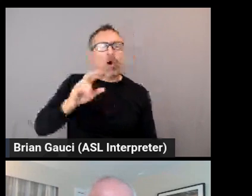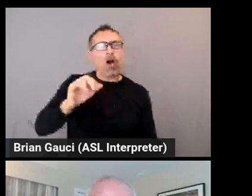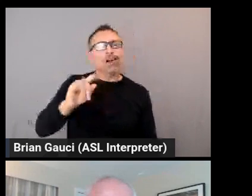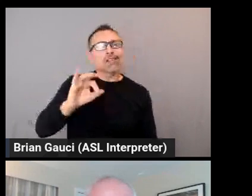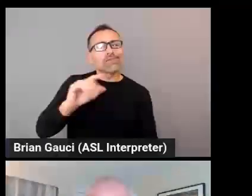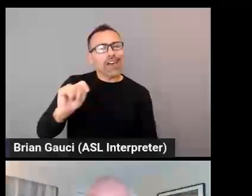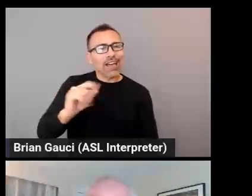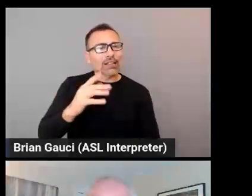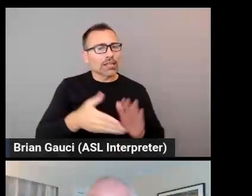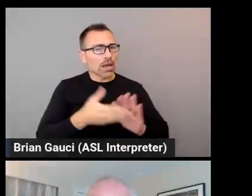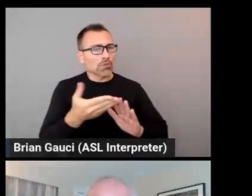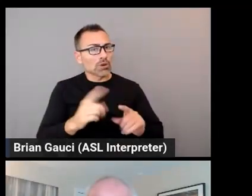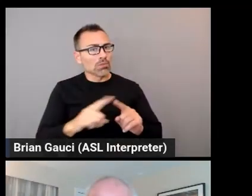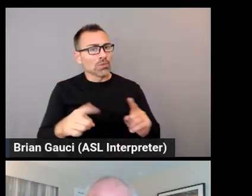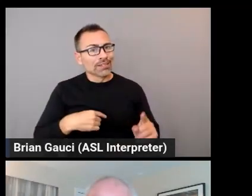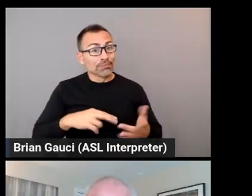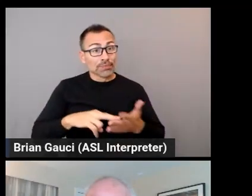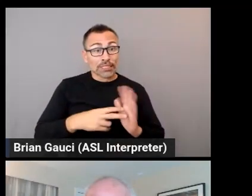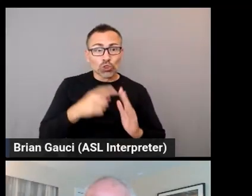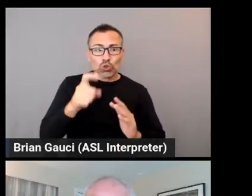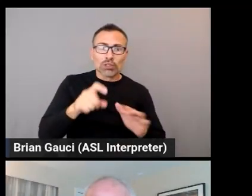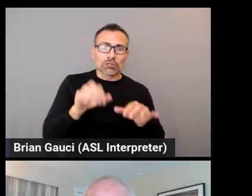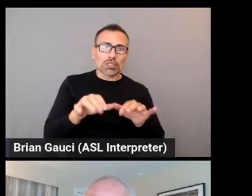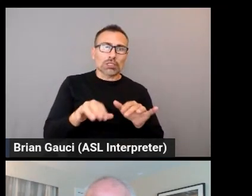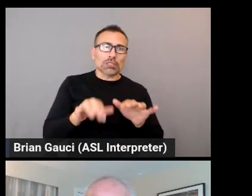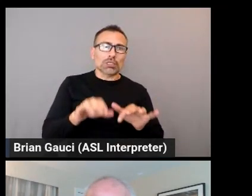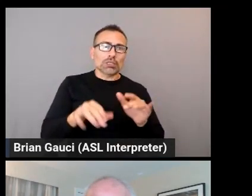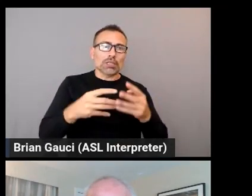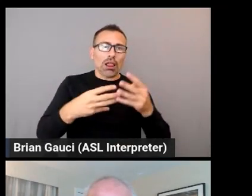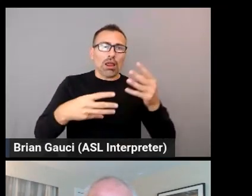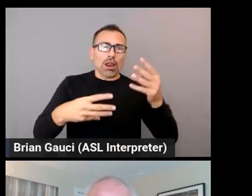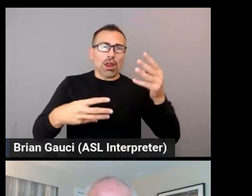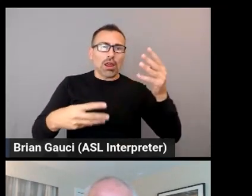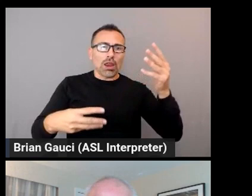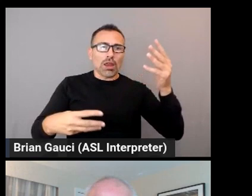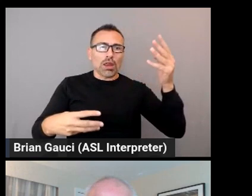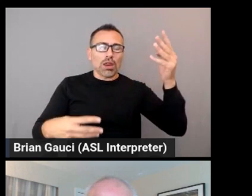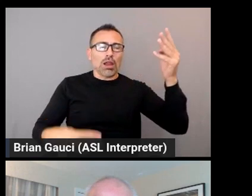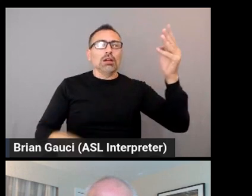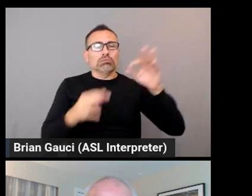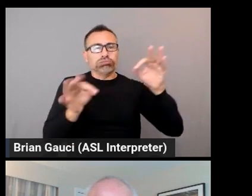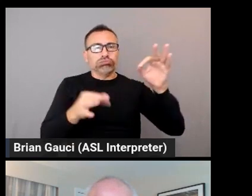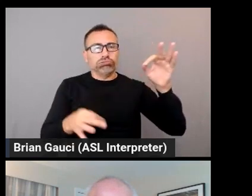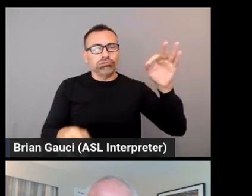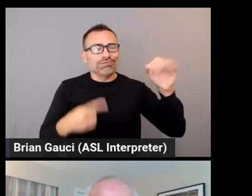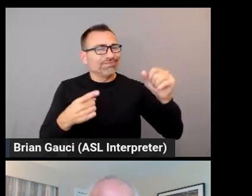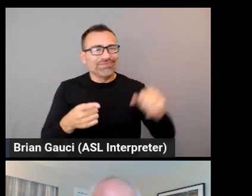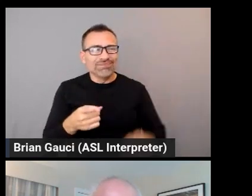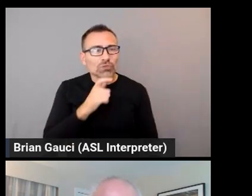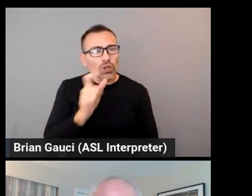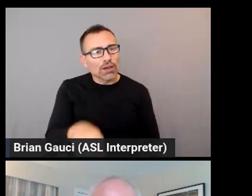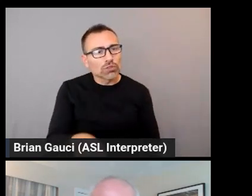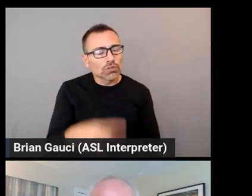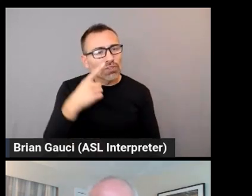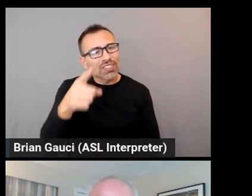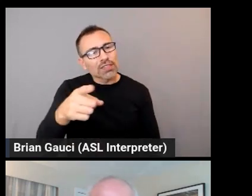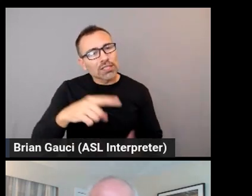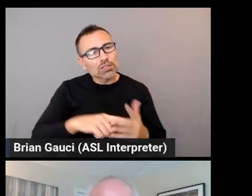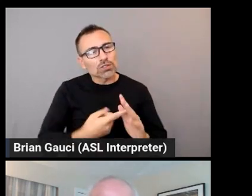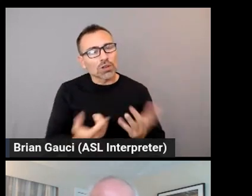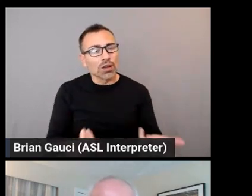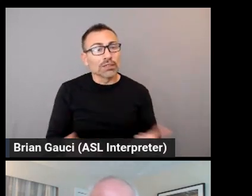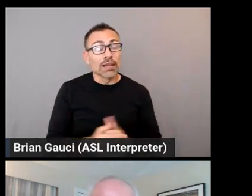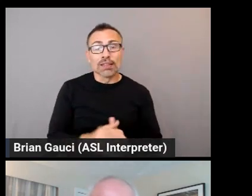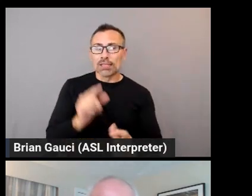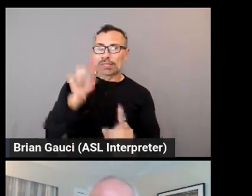you don't need to write all, what looks like several dozen lines in order to just get this going. That's the point. And then I can